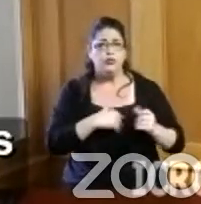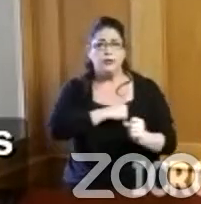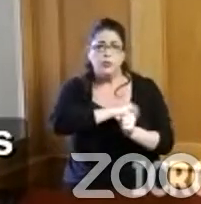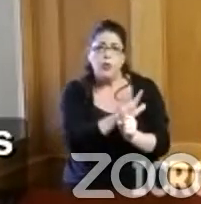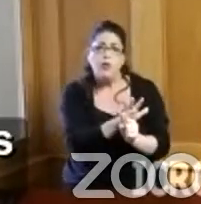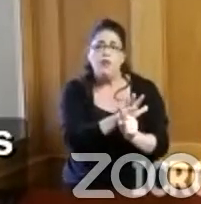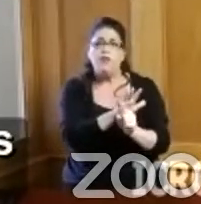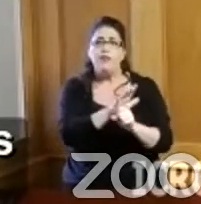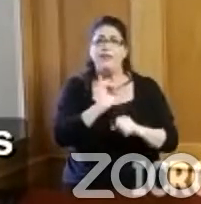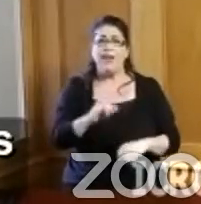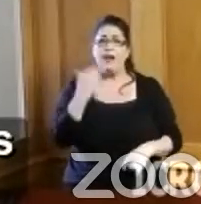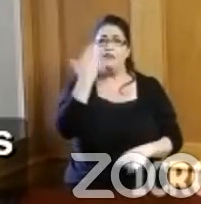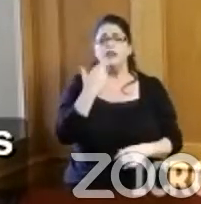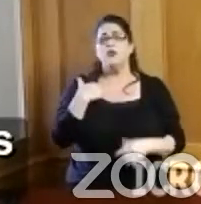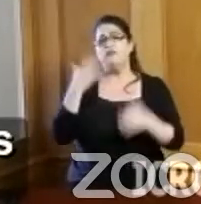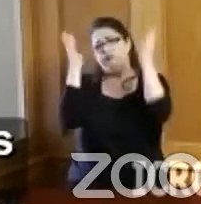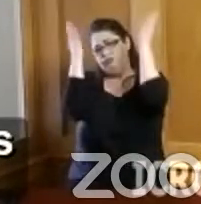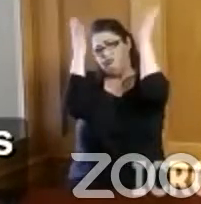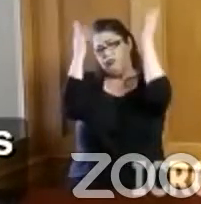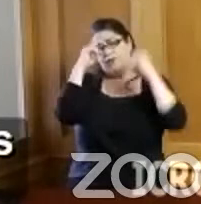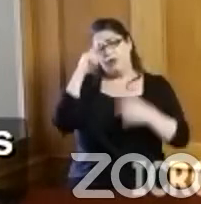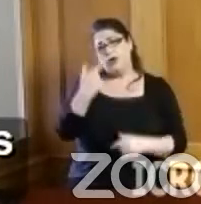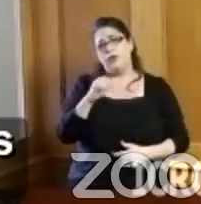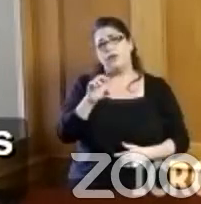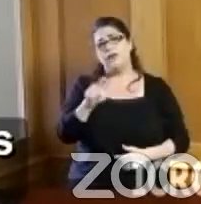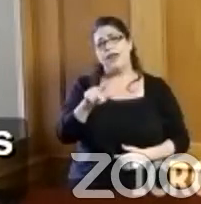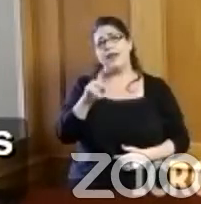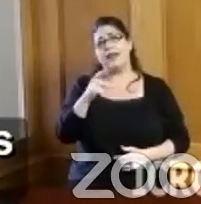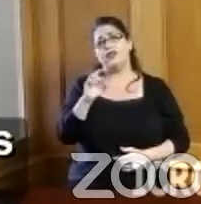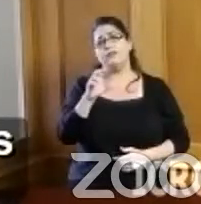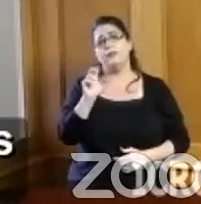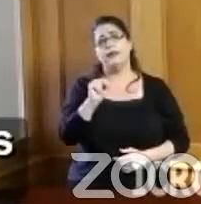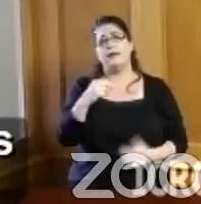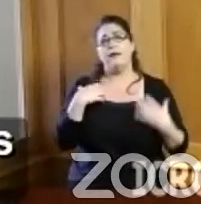with COVID-19. So can we give him a hand?